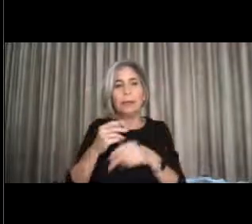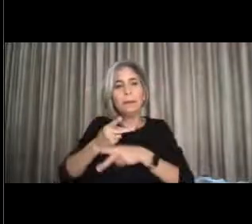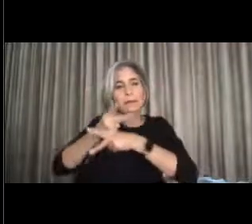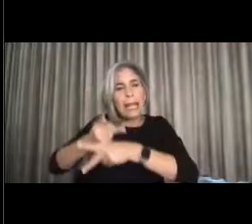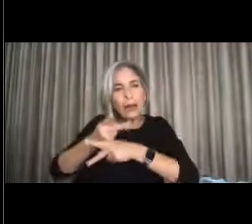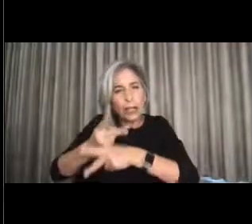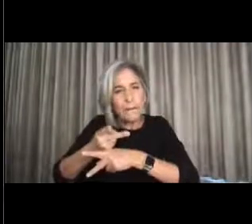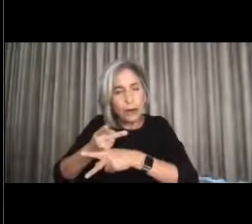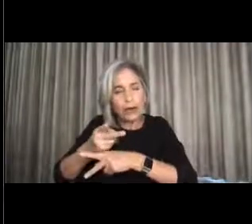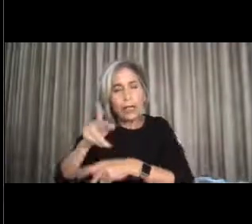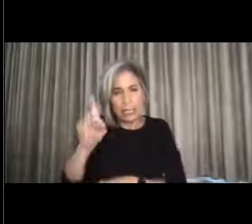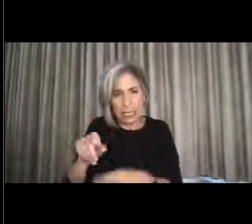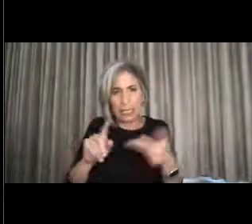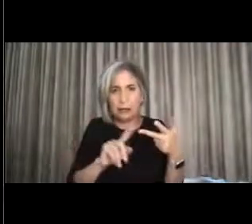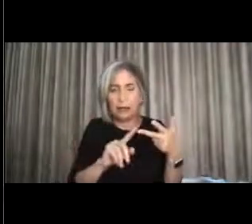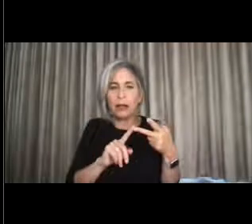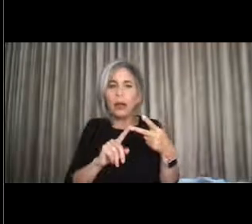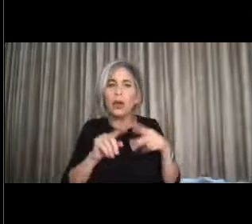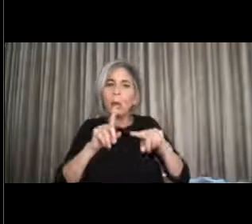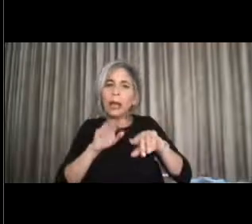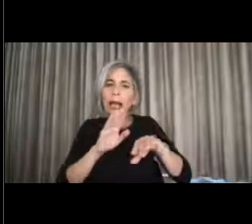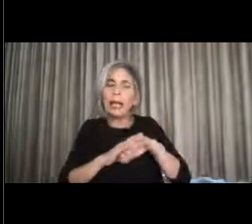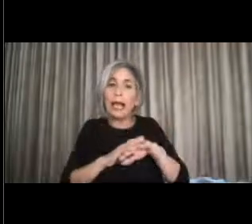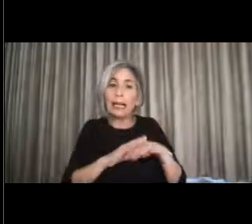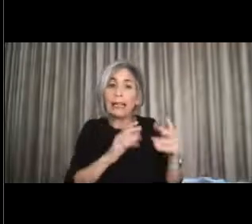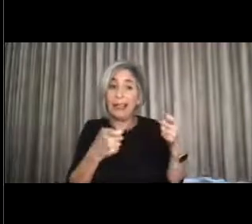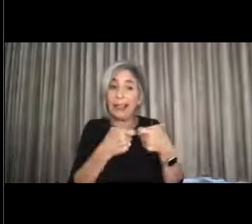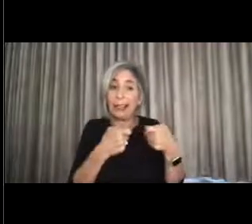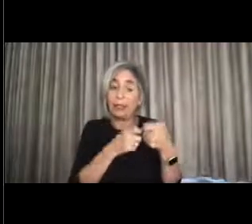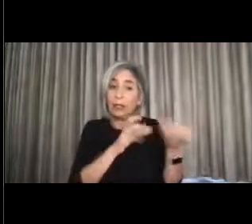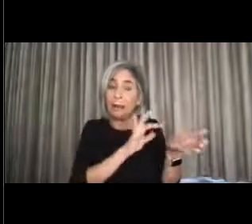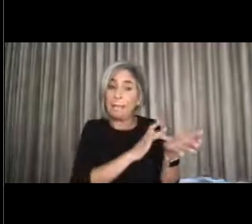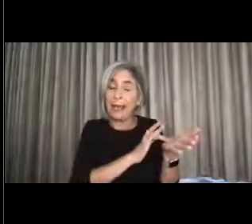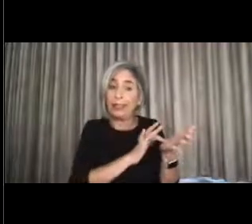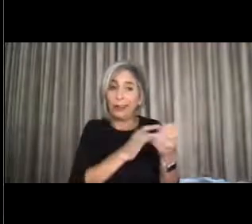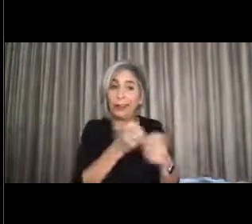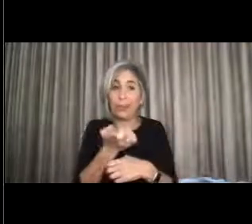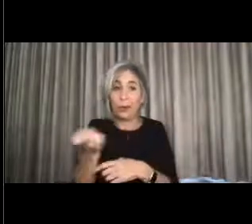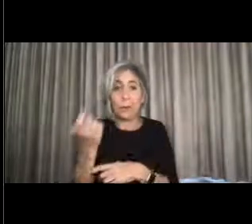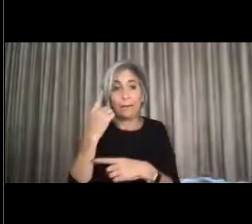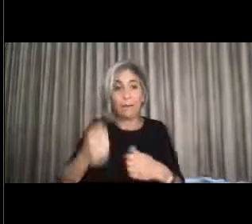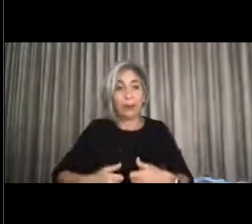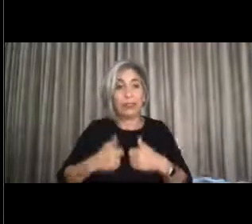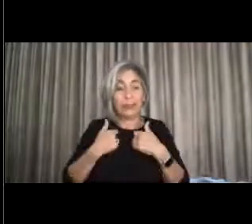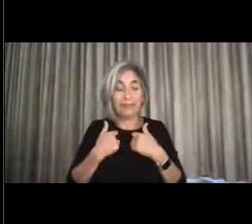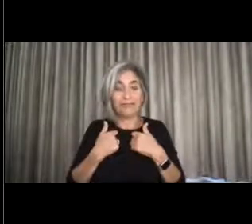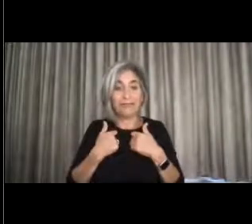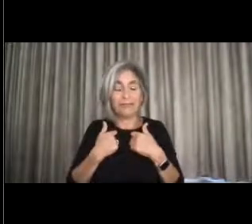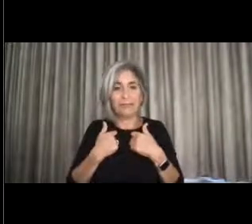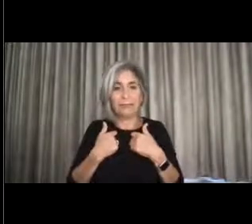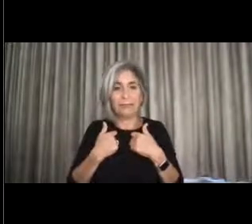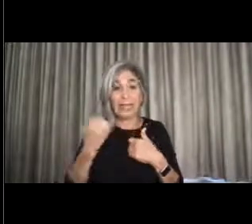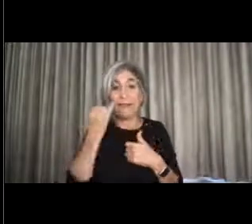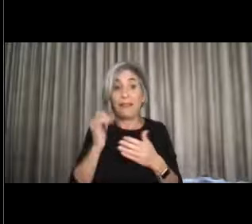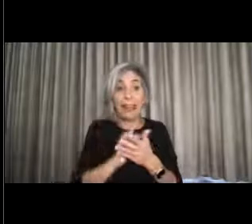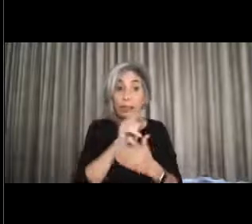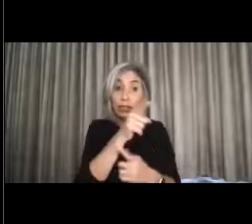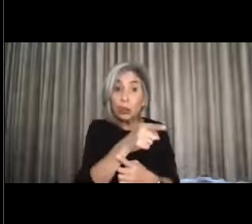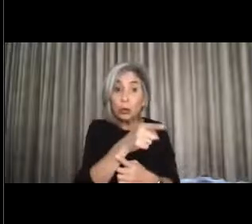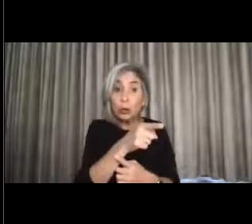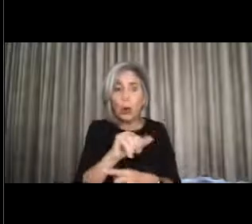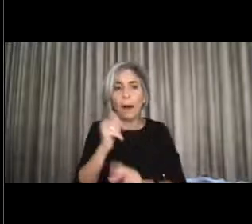and have rely on electric medical devices to stay well. If this applies to you or someone you care about, you need to learn about the Special